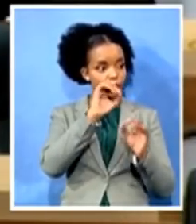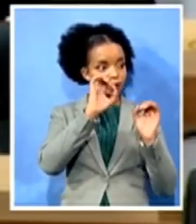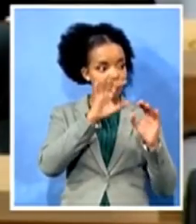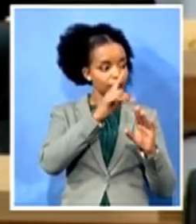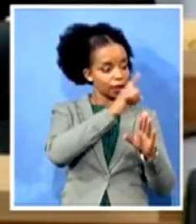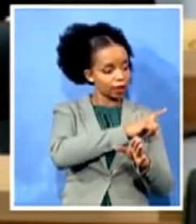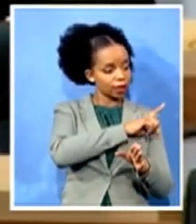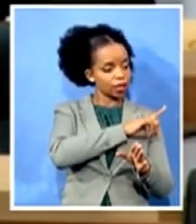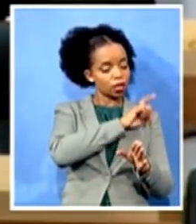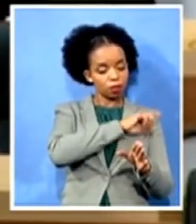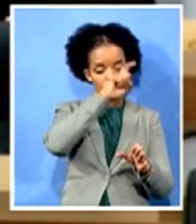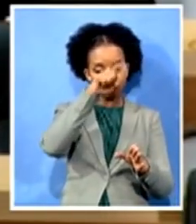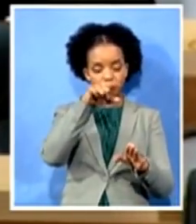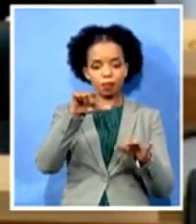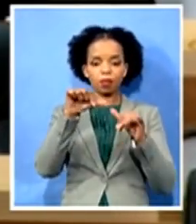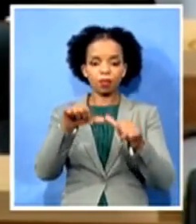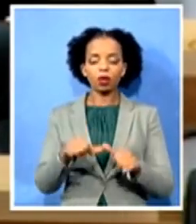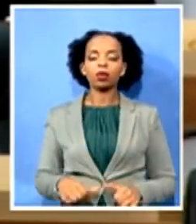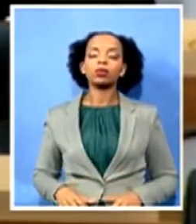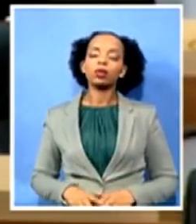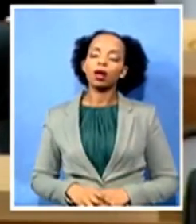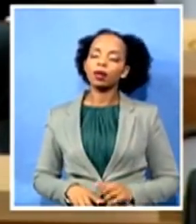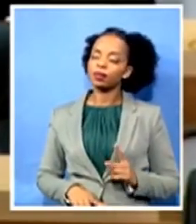moment because we know that in the